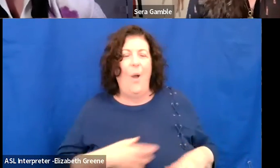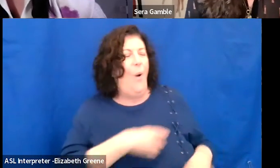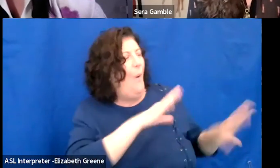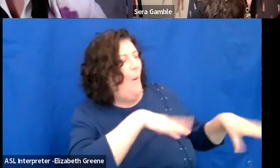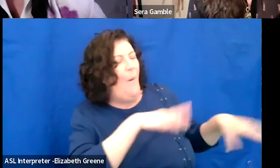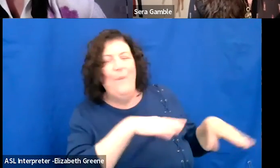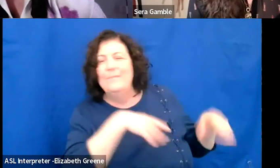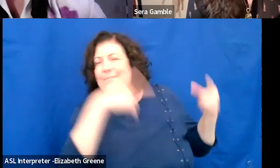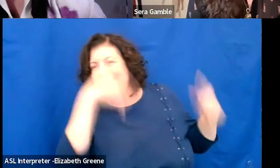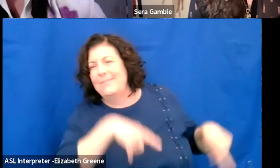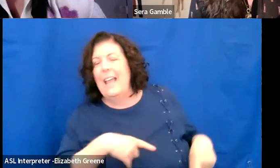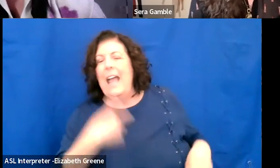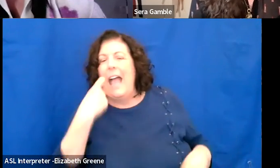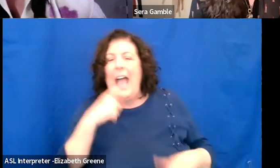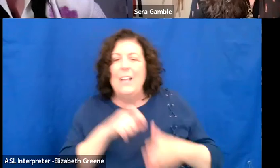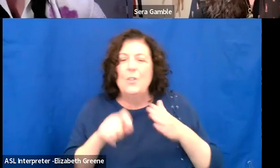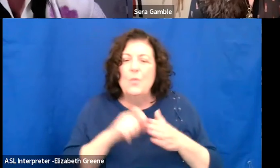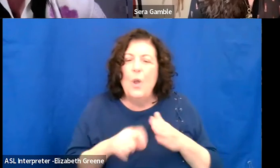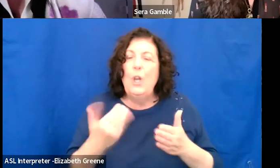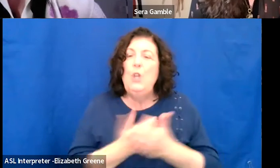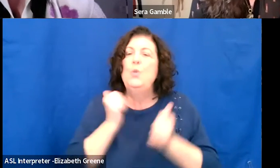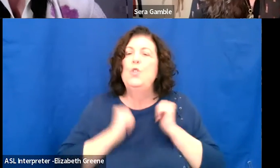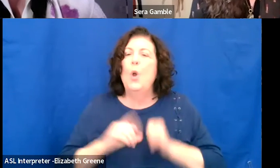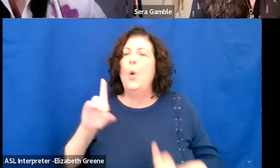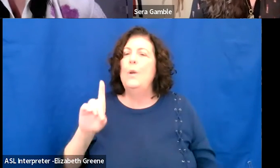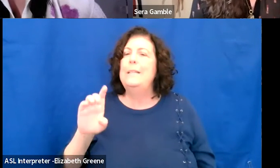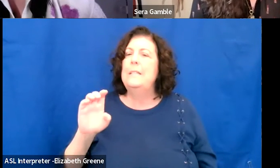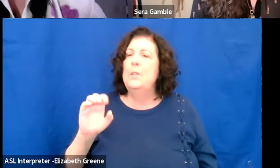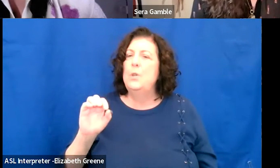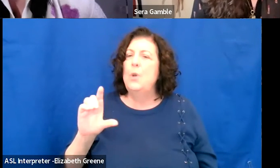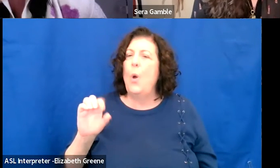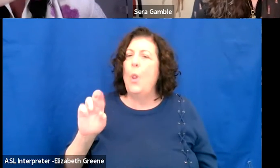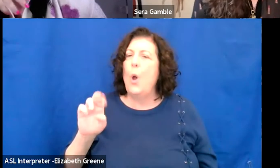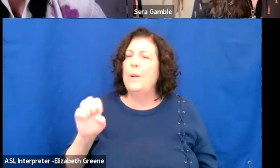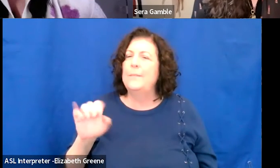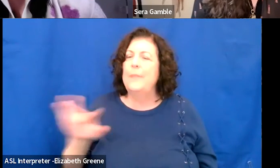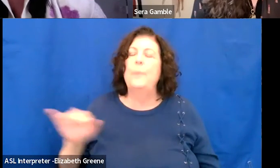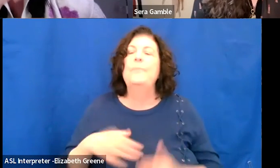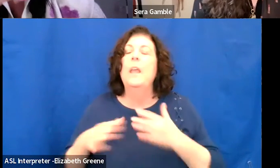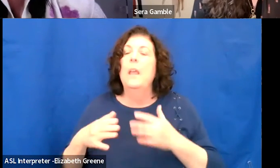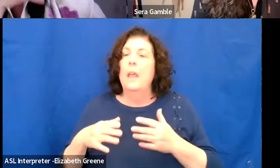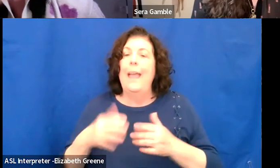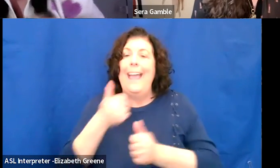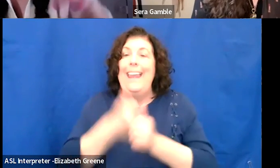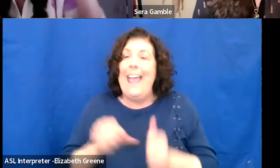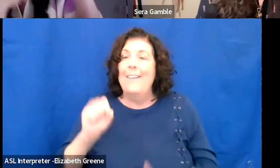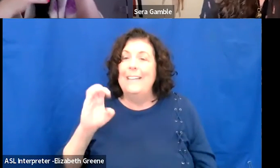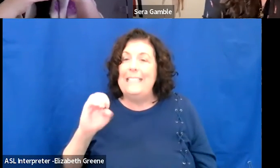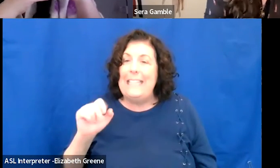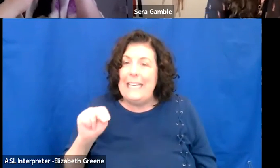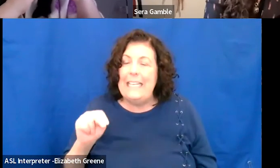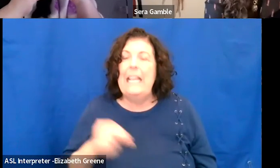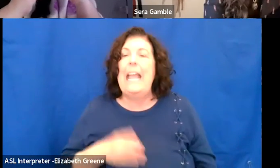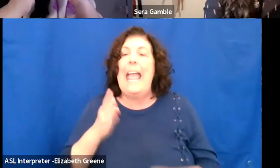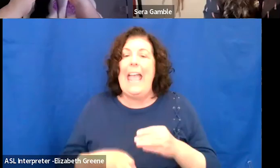I just wrote an episode of Dolores Roach of the new show that I'm working on, because they wanted me to write it. And every scene I end up with the two people in the scene